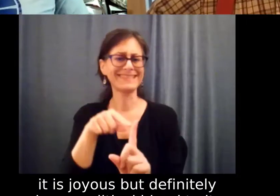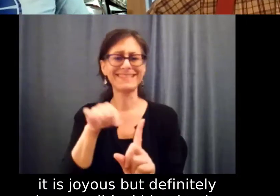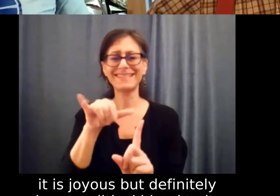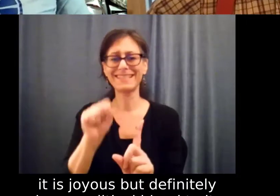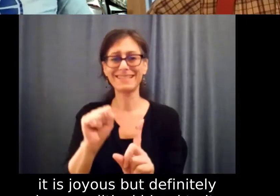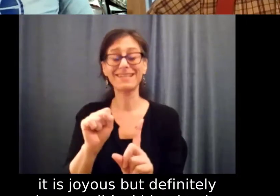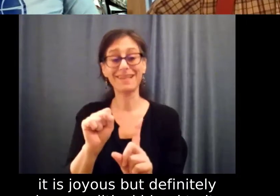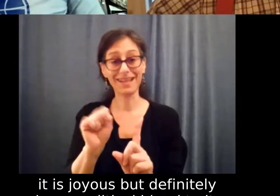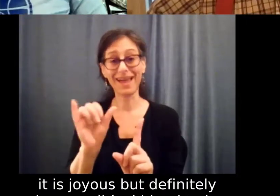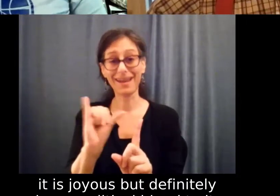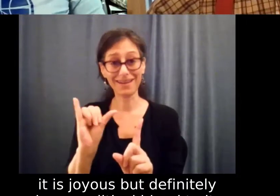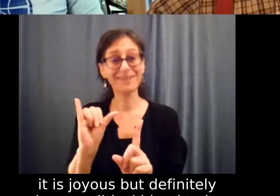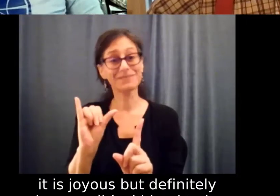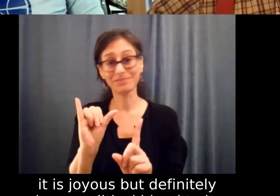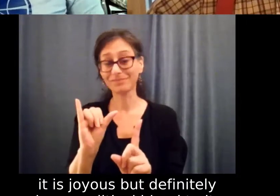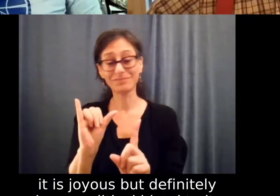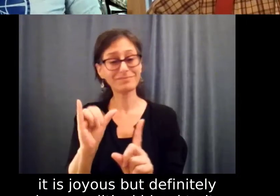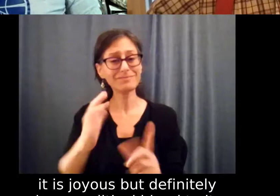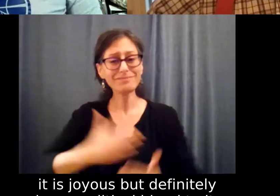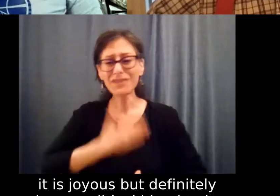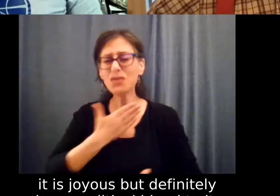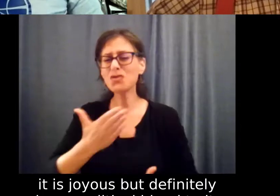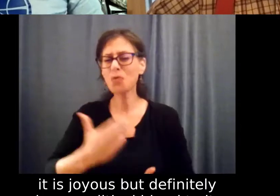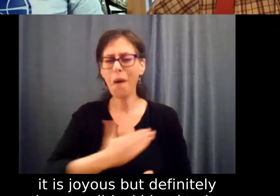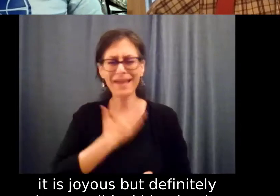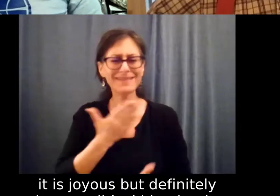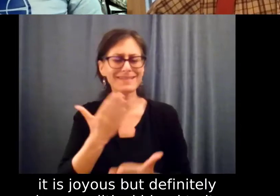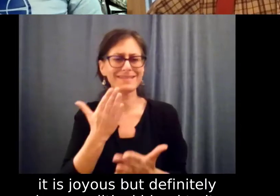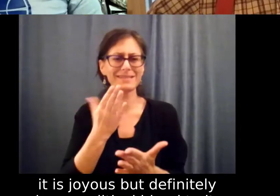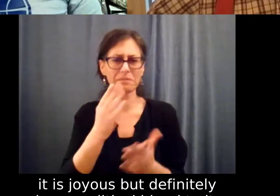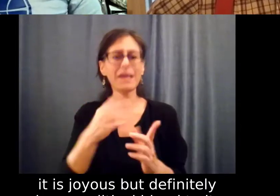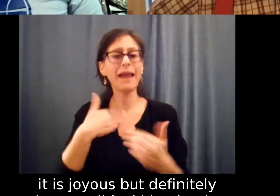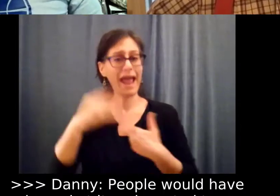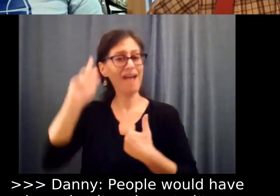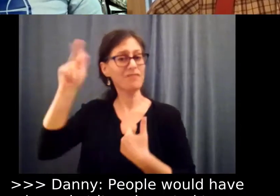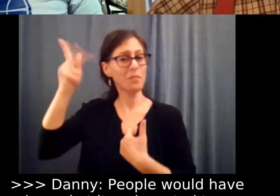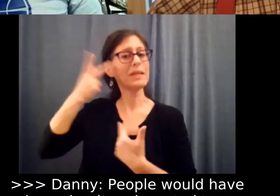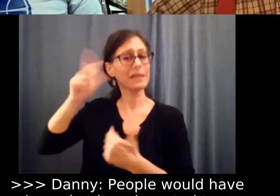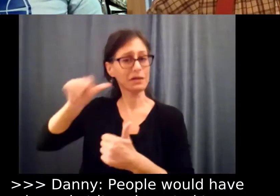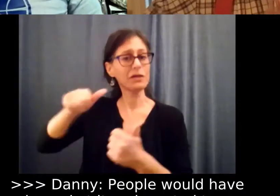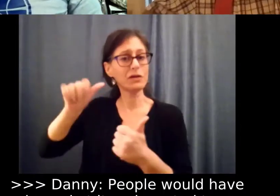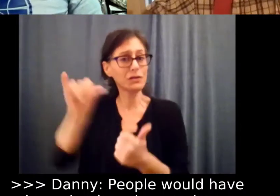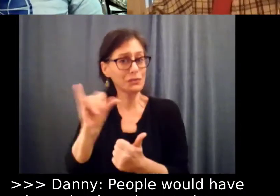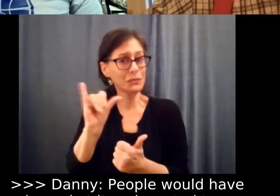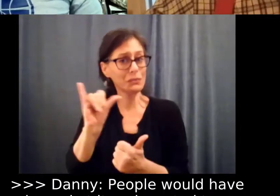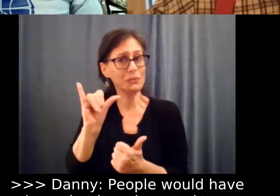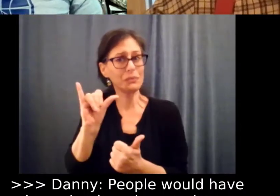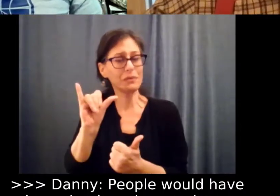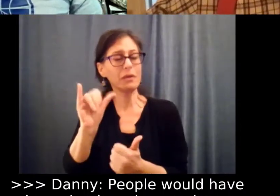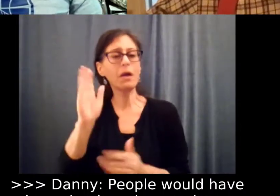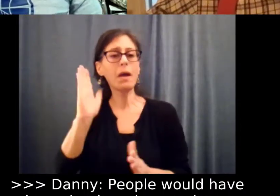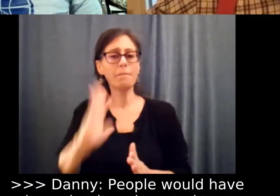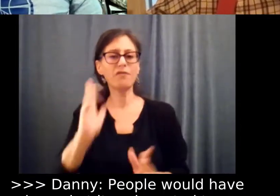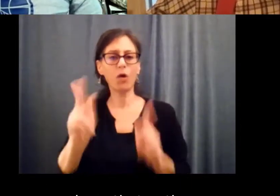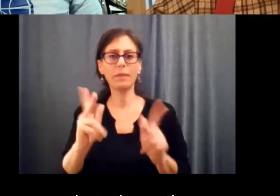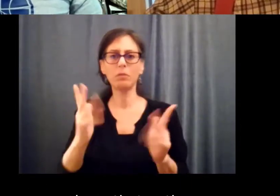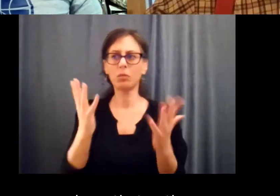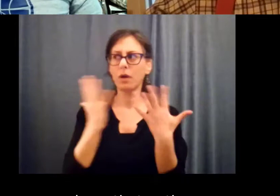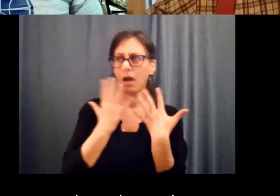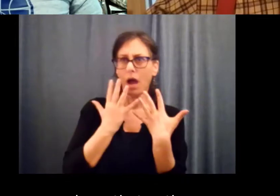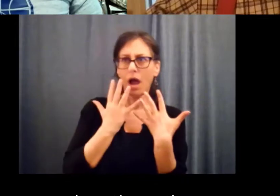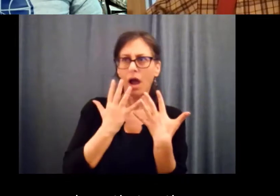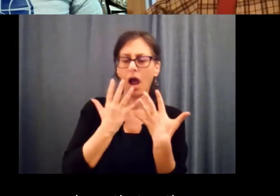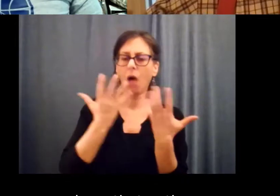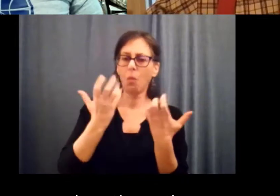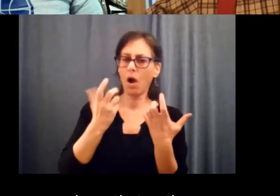we're getting, it's joyous, but it's definitely has a political bent to it. People would have blanched at it, and they would have wanted you to go down